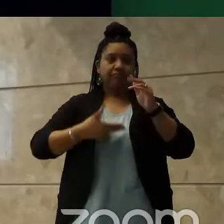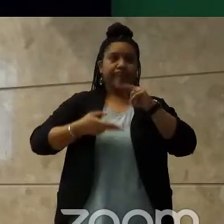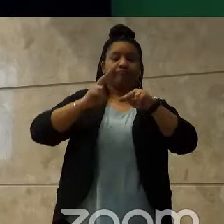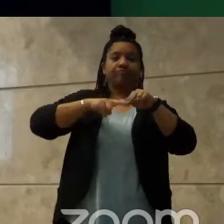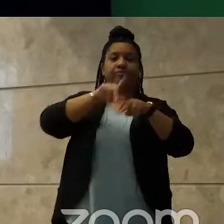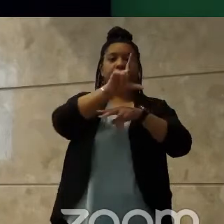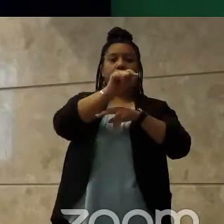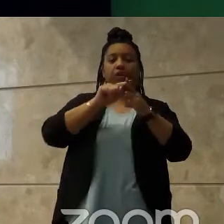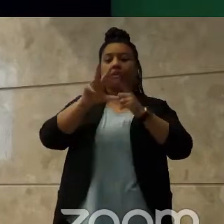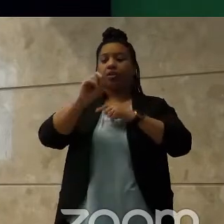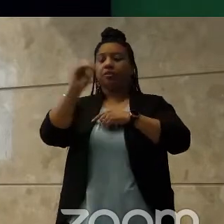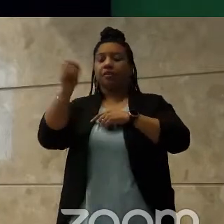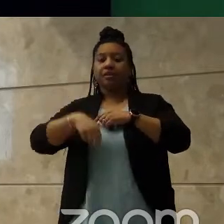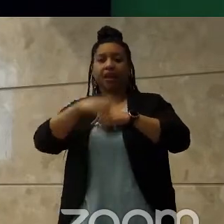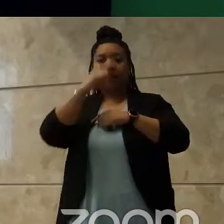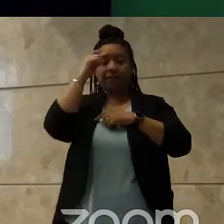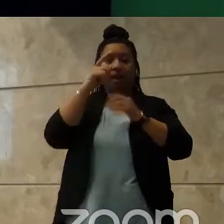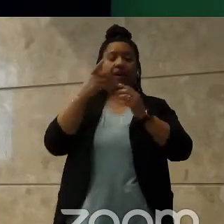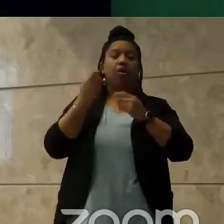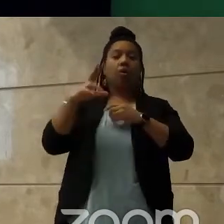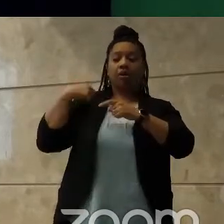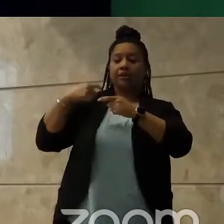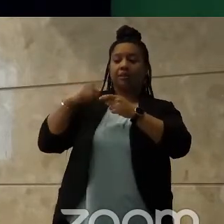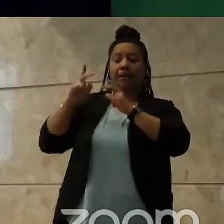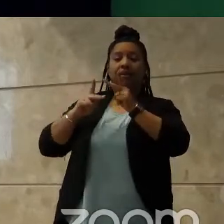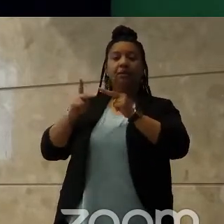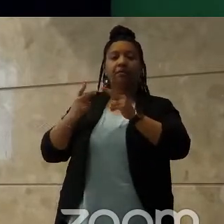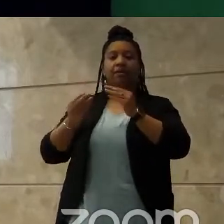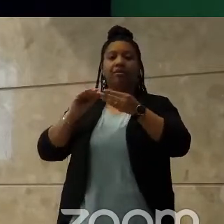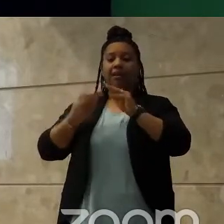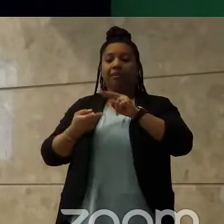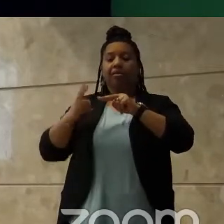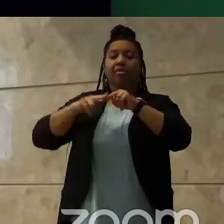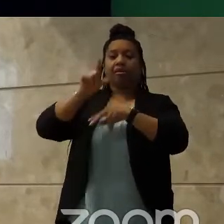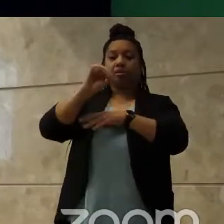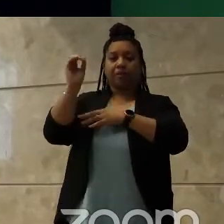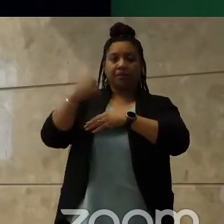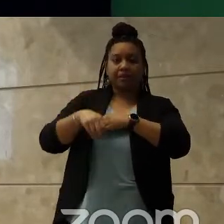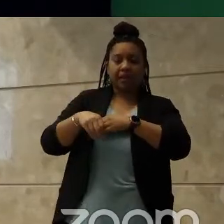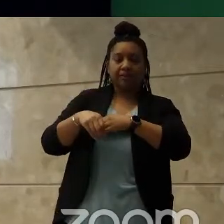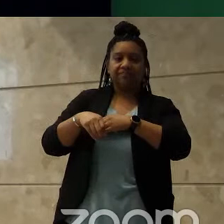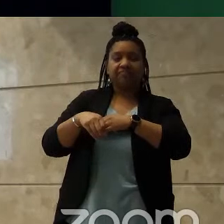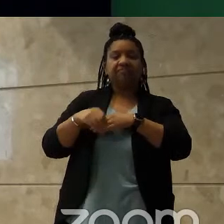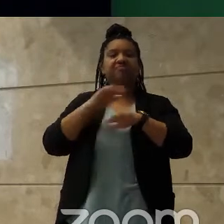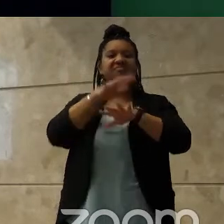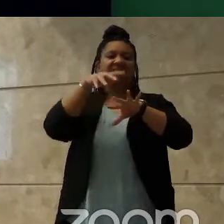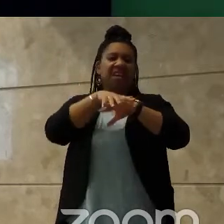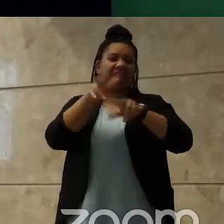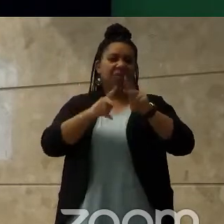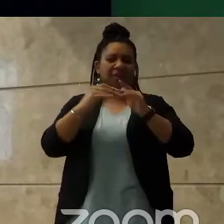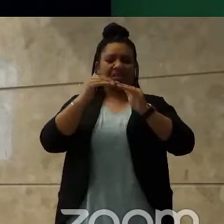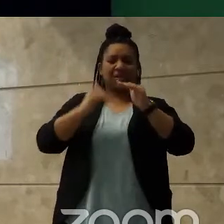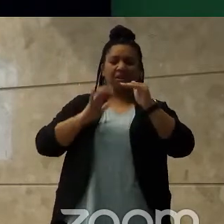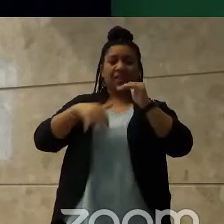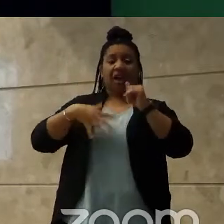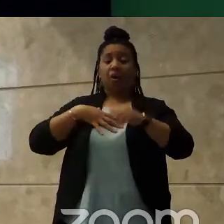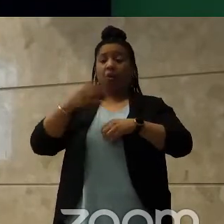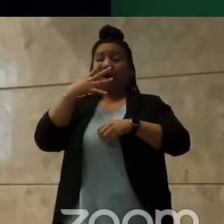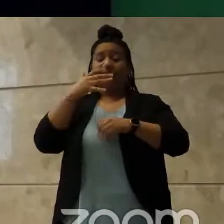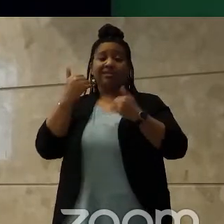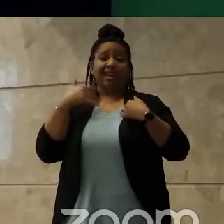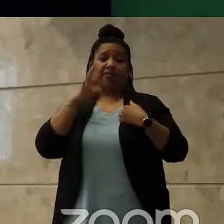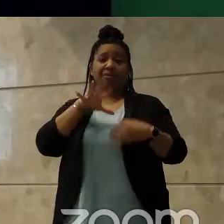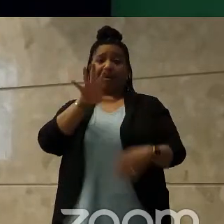college degree. For Hispanics, the number is up, the fastest growing group, to 20%. Native Americans below that. Whites are only at not